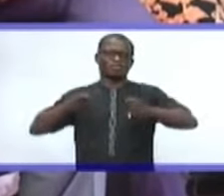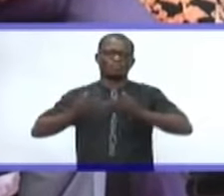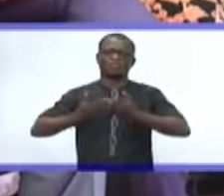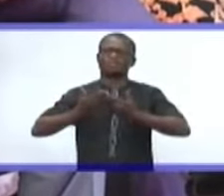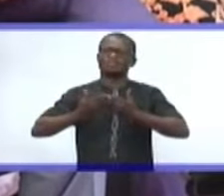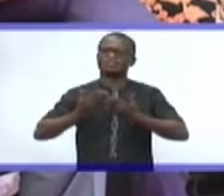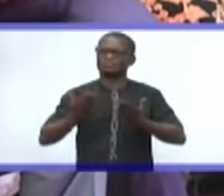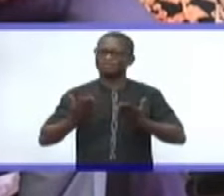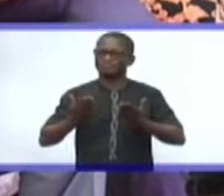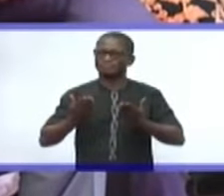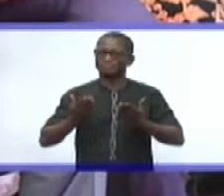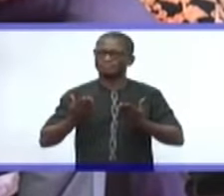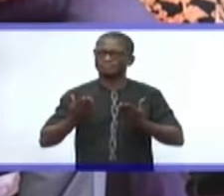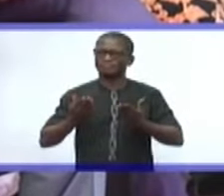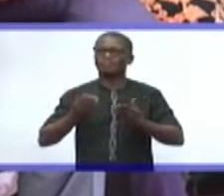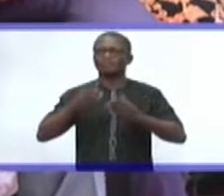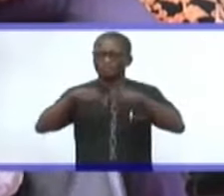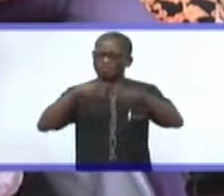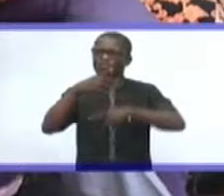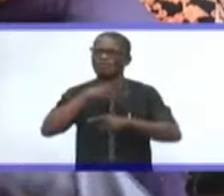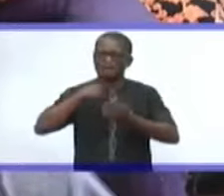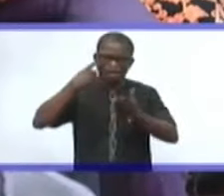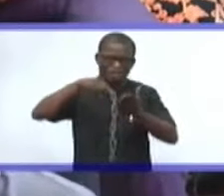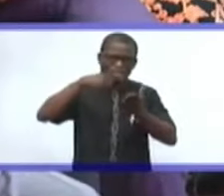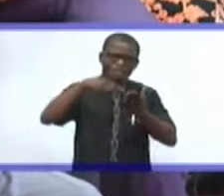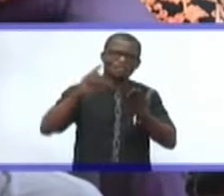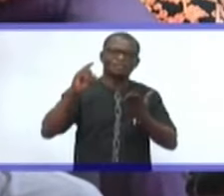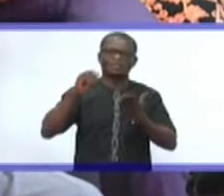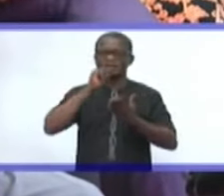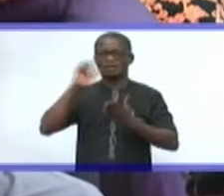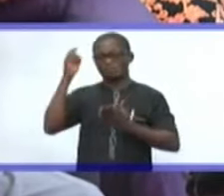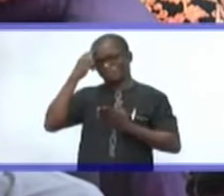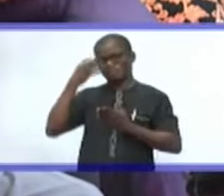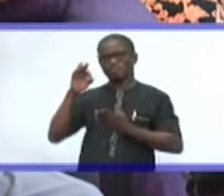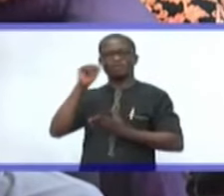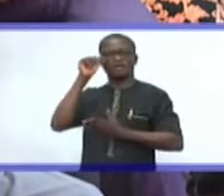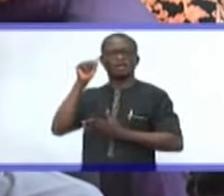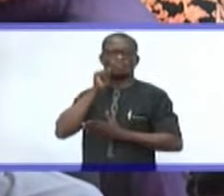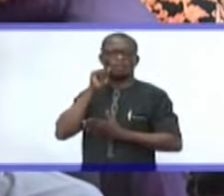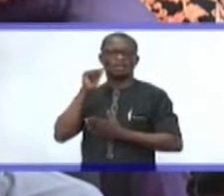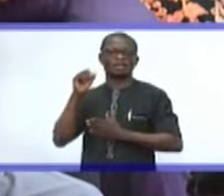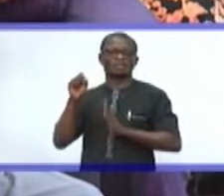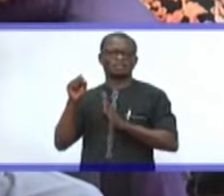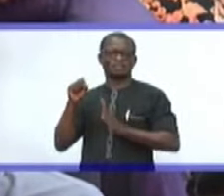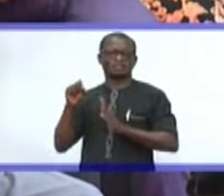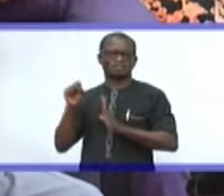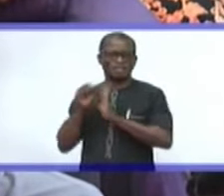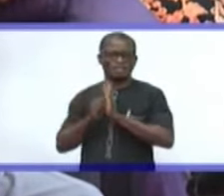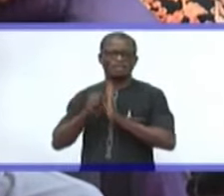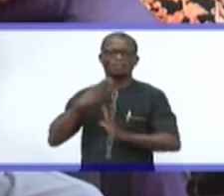Go and verify. As governor of Anambra State, my chief of staff